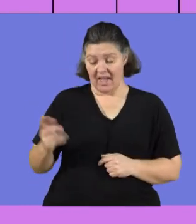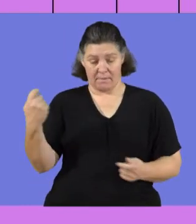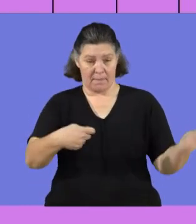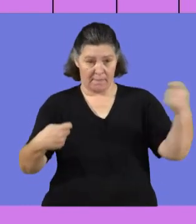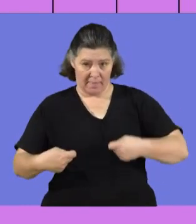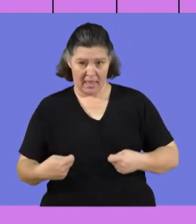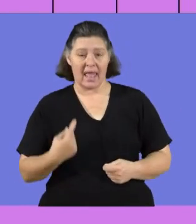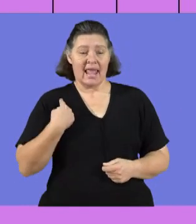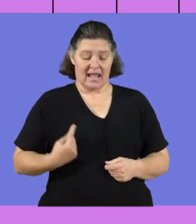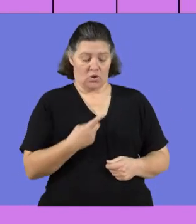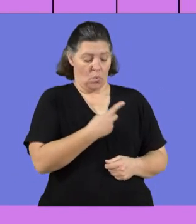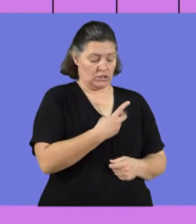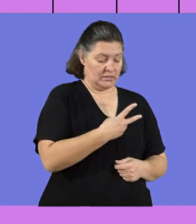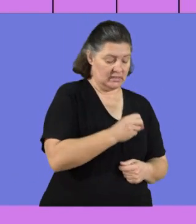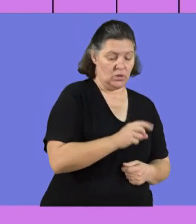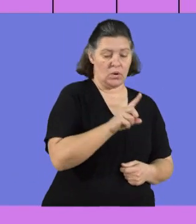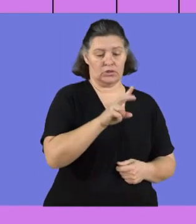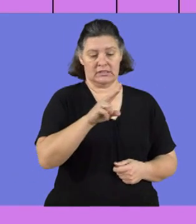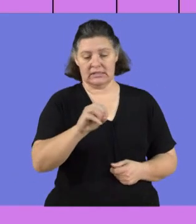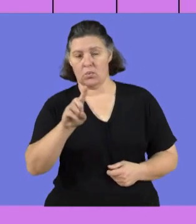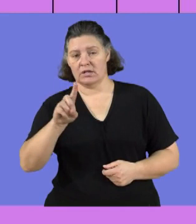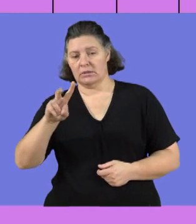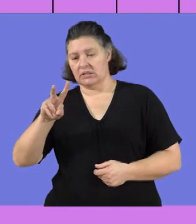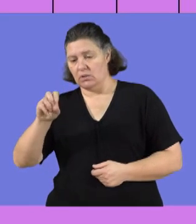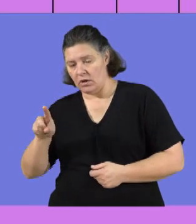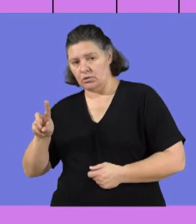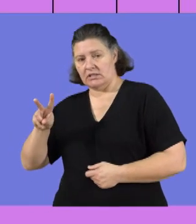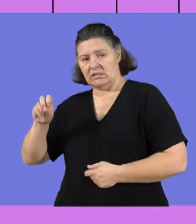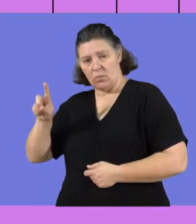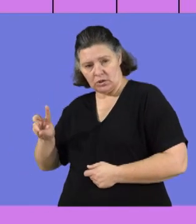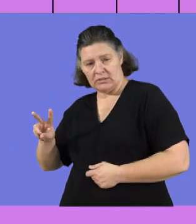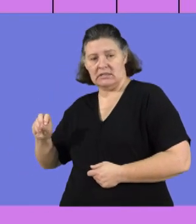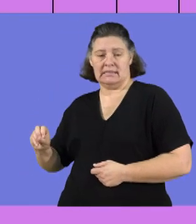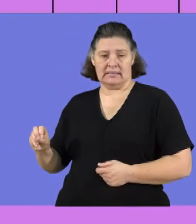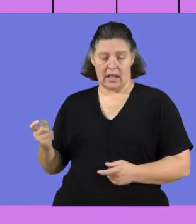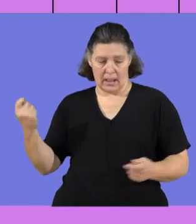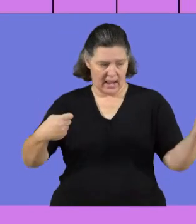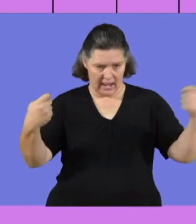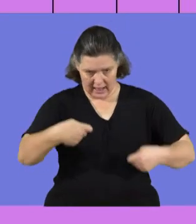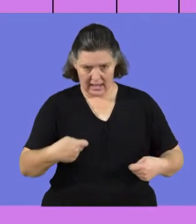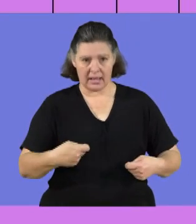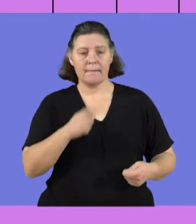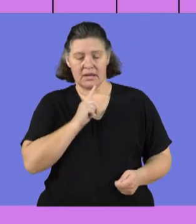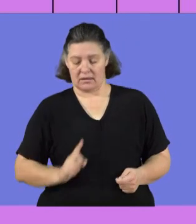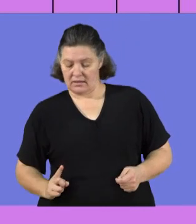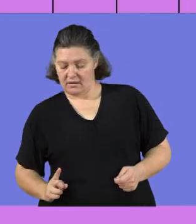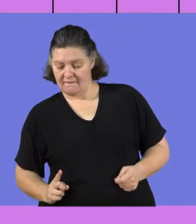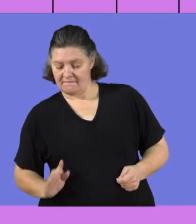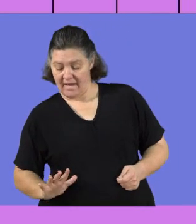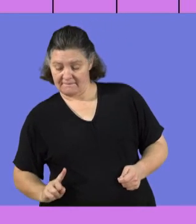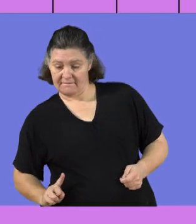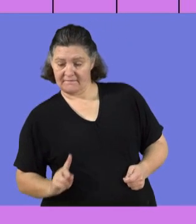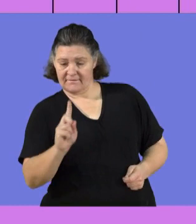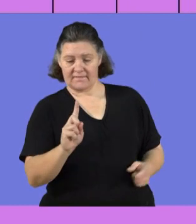are 5, then we will have 120. Because this is 100, this is 110, and the next one will